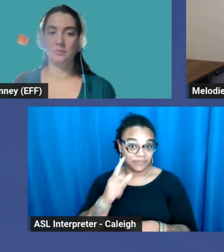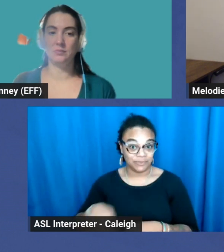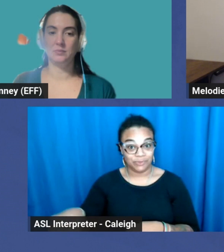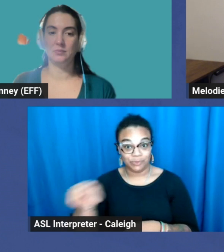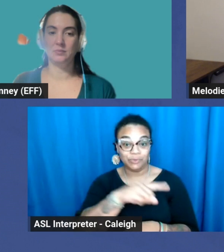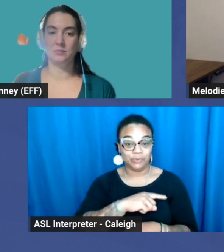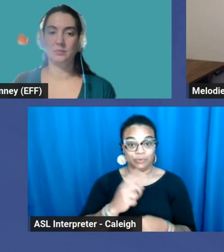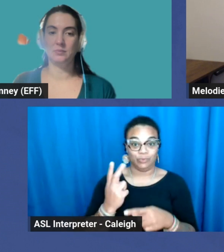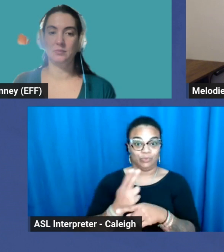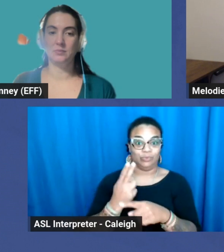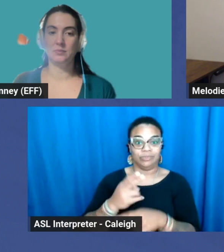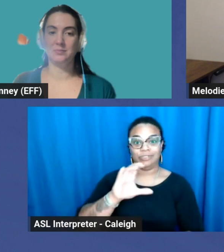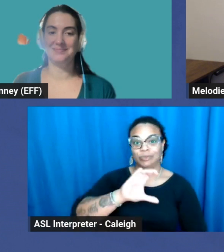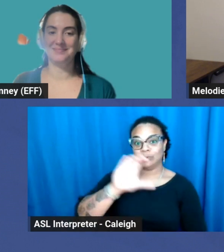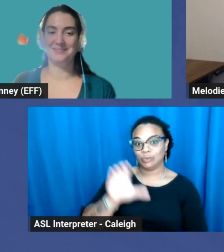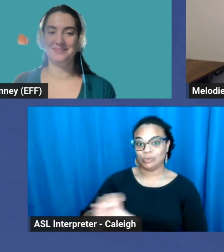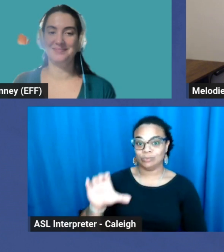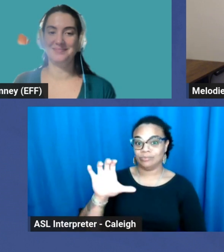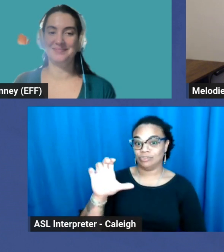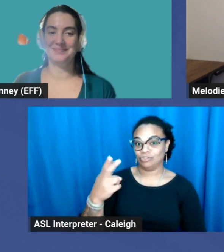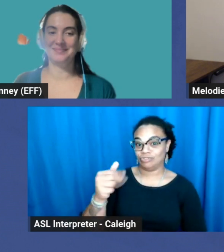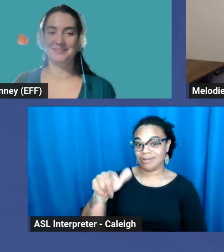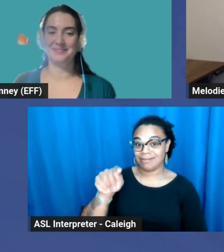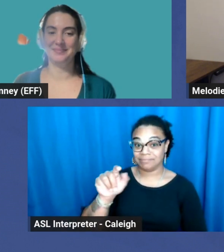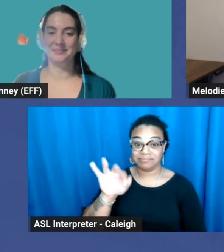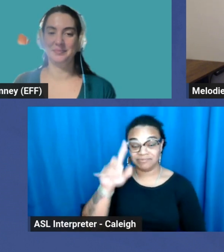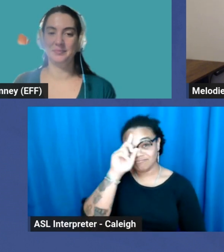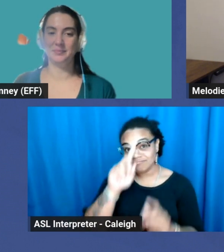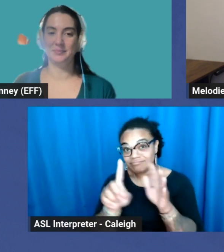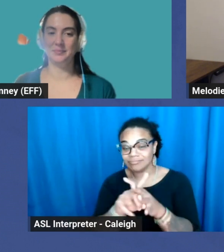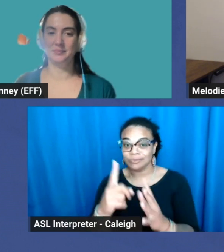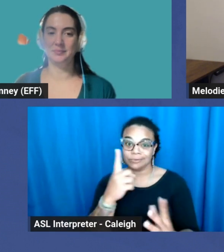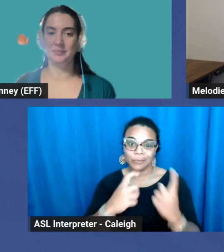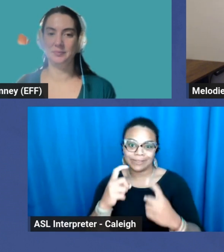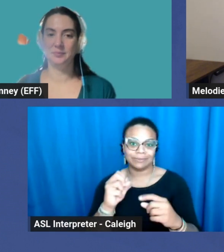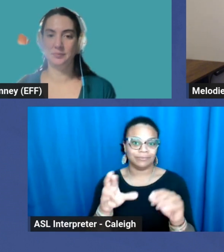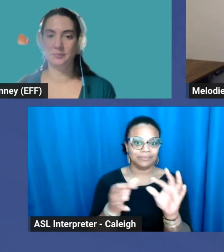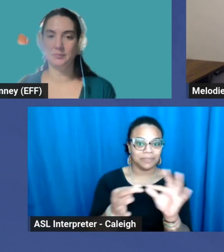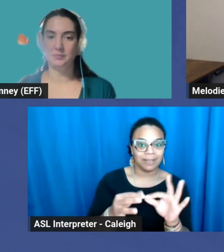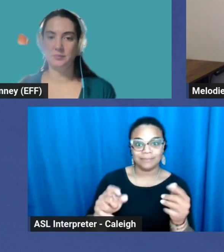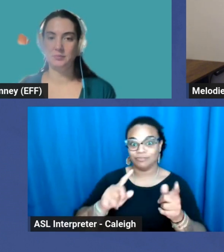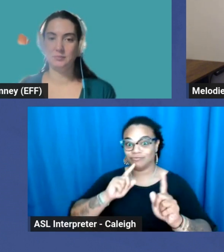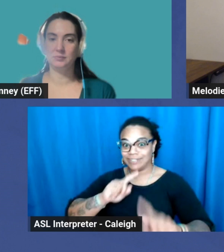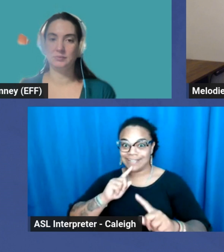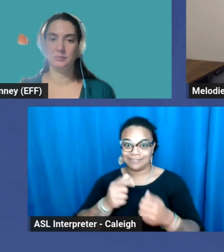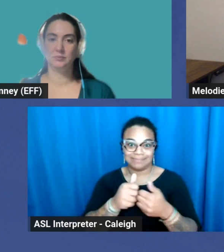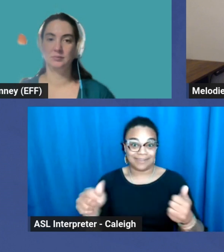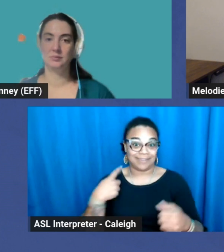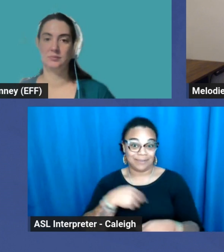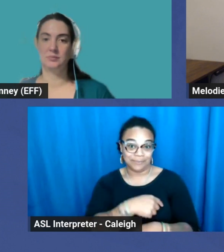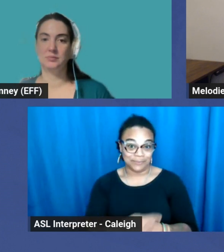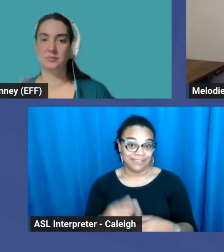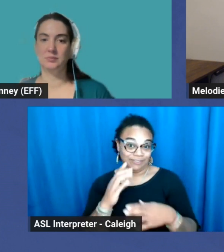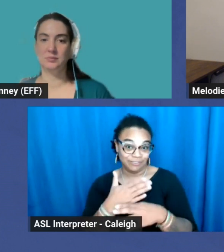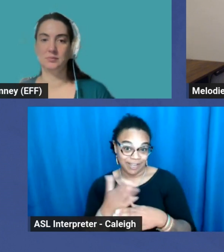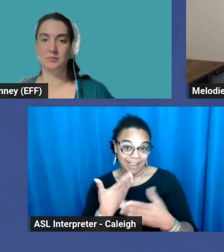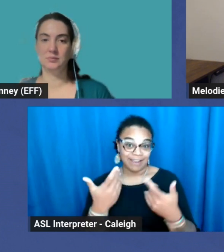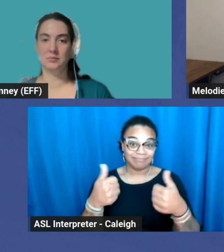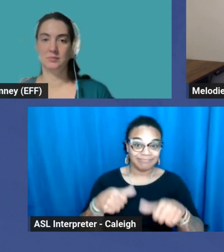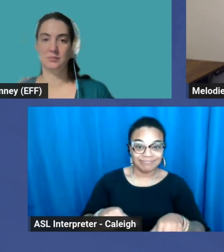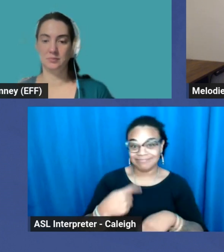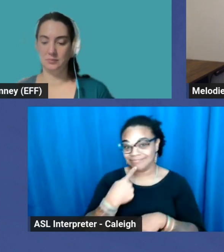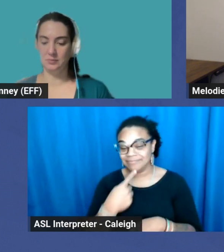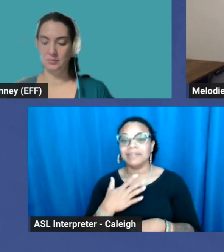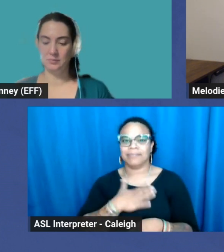make use of that Zoom chat. So if you have questions or comments or reactions to anything we're sharing here, please feel free